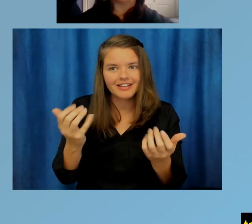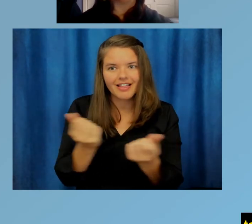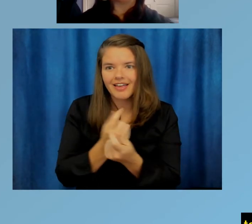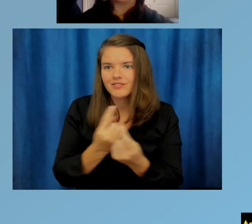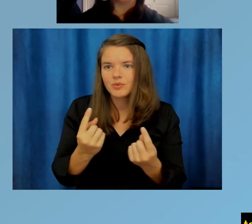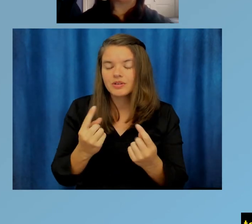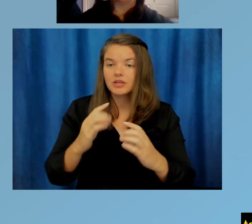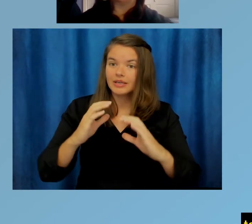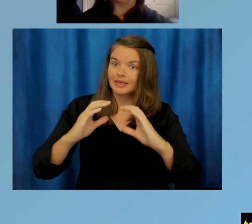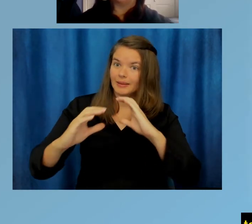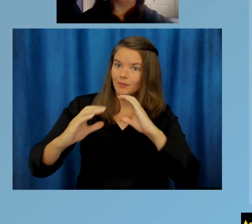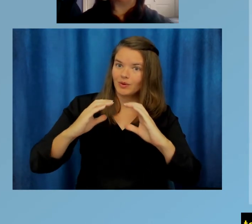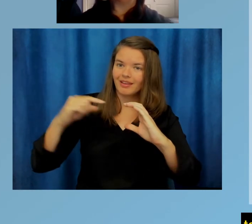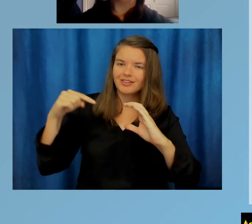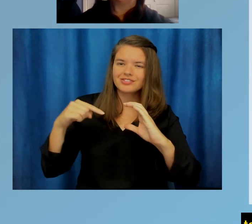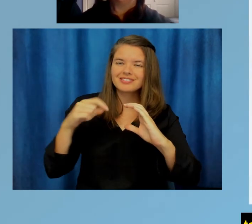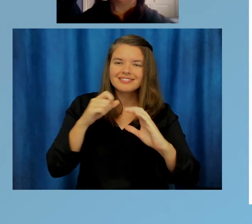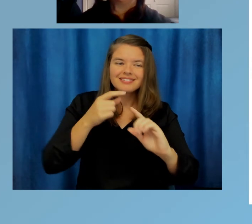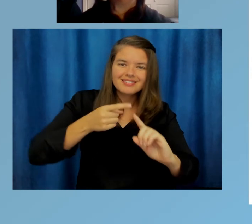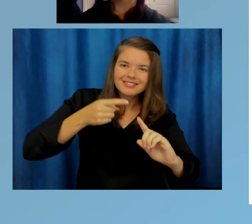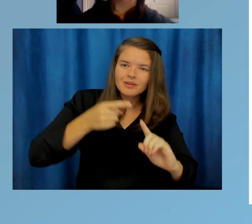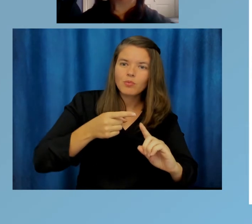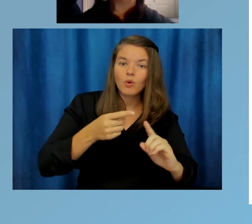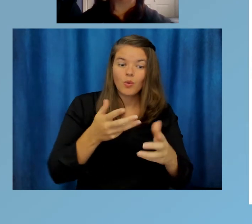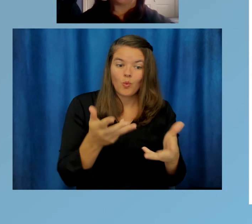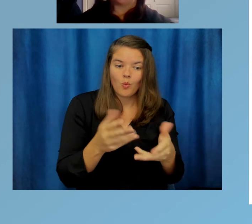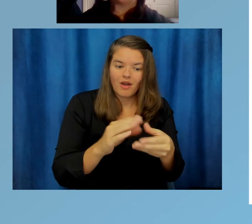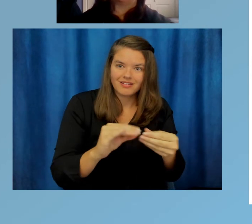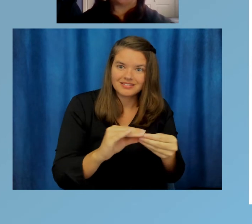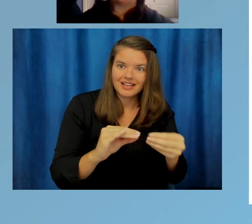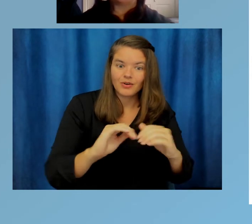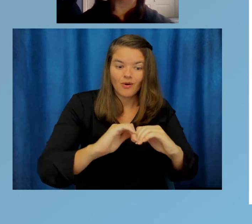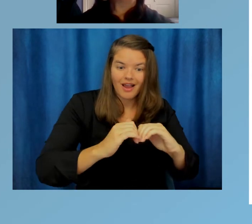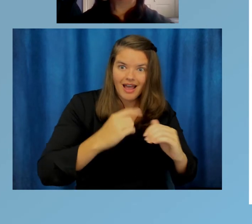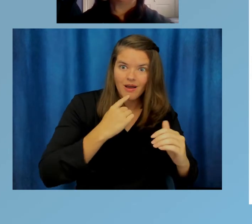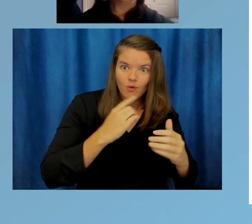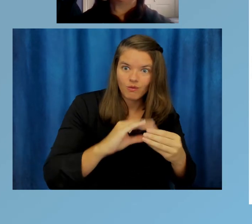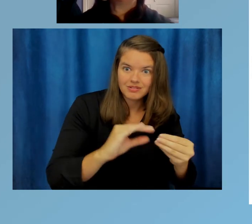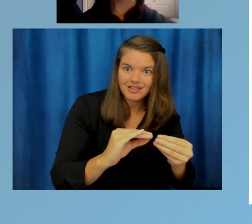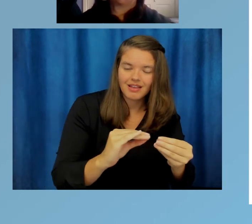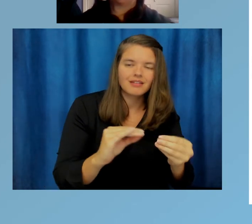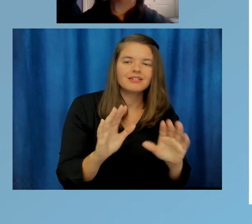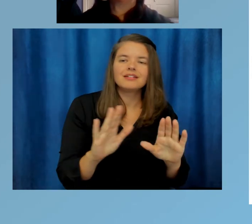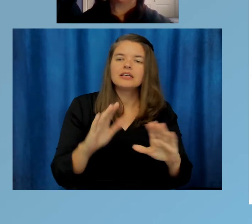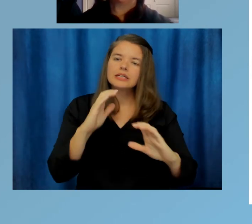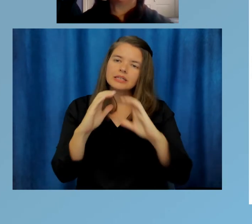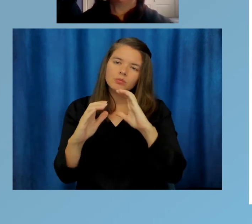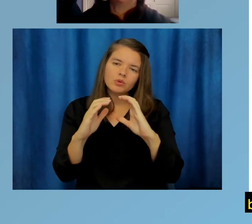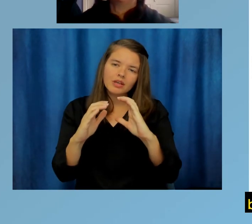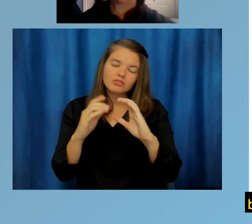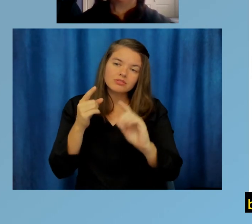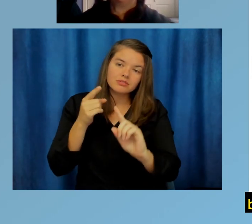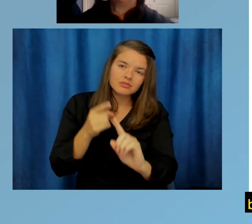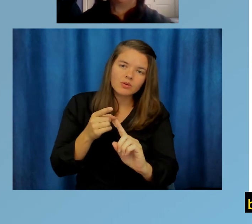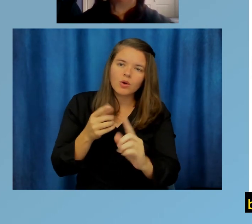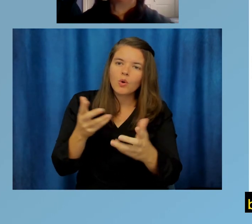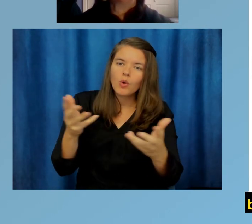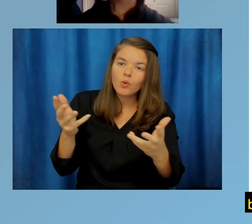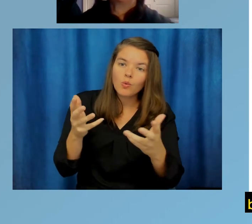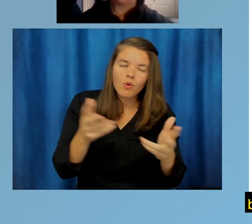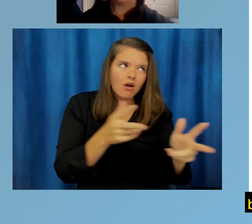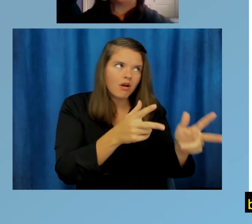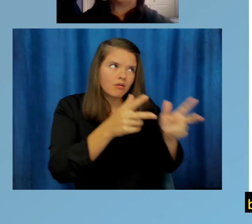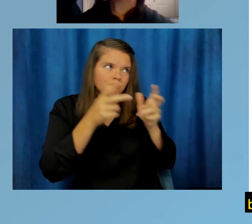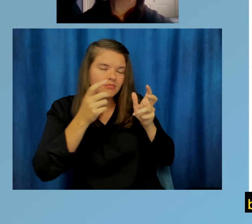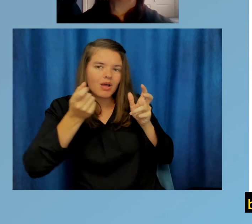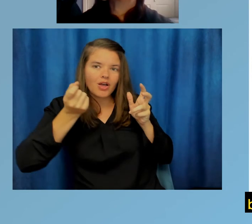just like to tell everyone, communication is not about what is said or it's how it's said, but